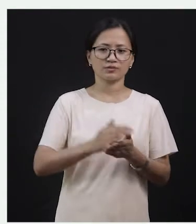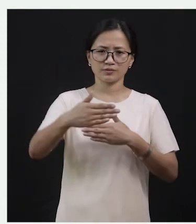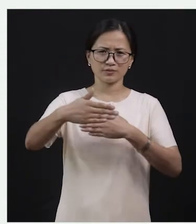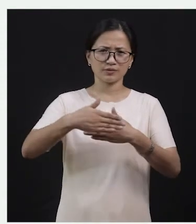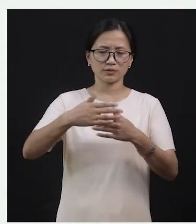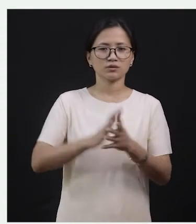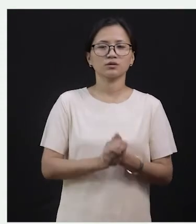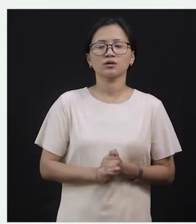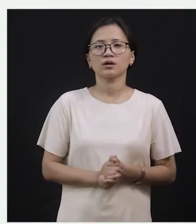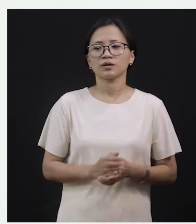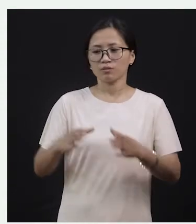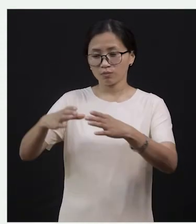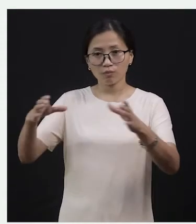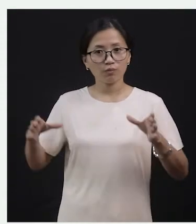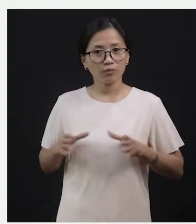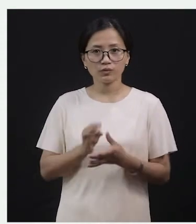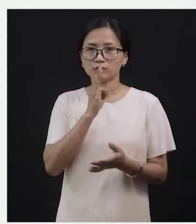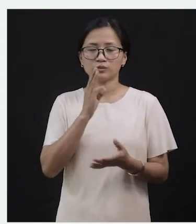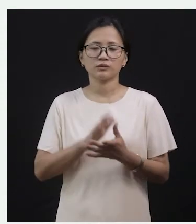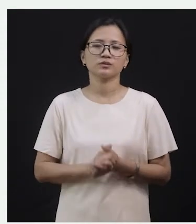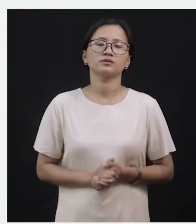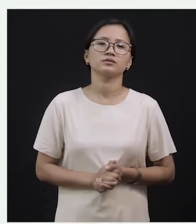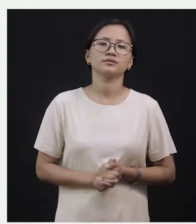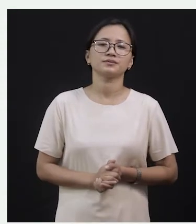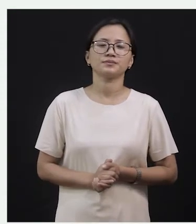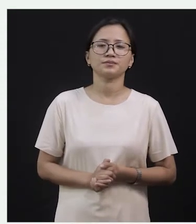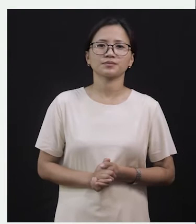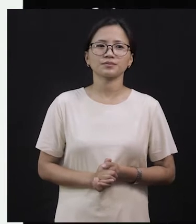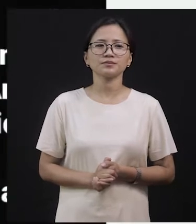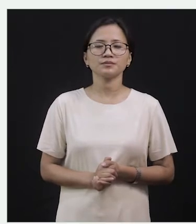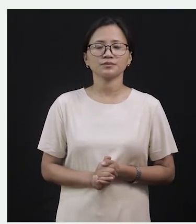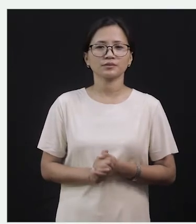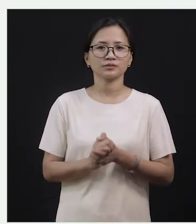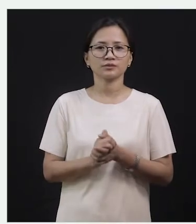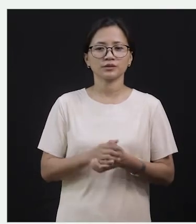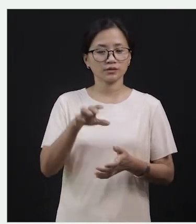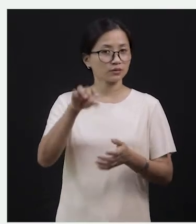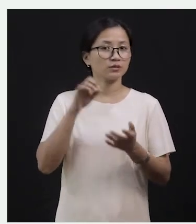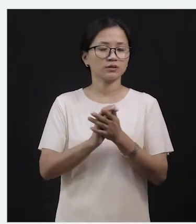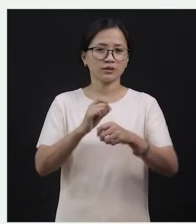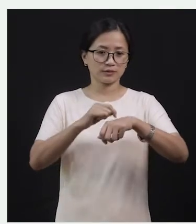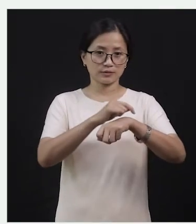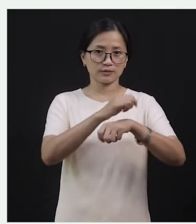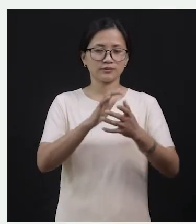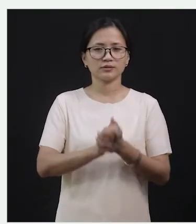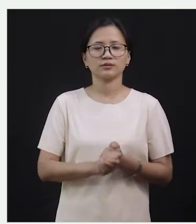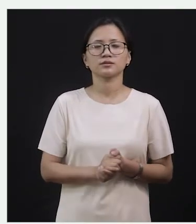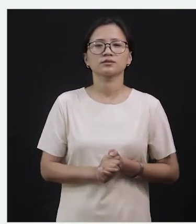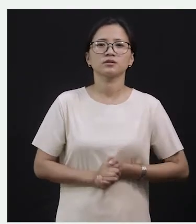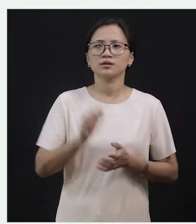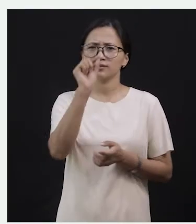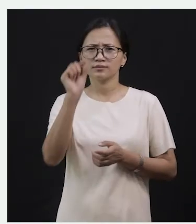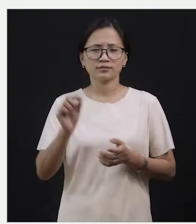and streams, and if you drink it, it causes diseases. All right. Now next, continents. So